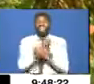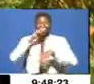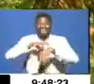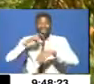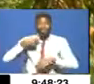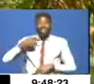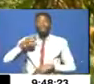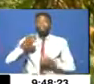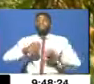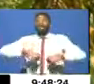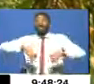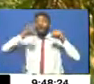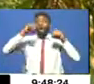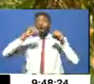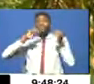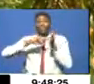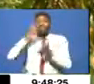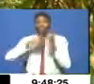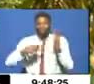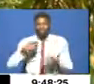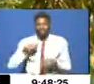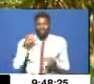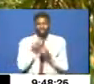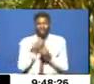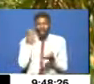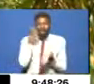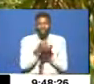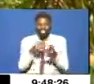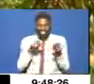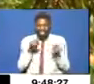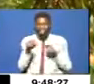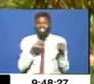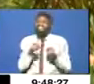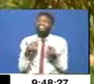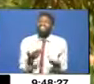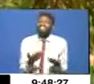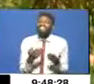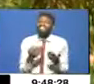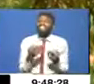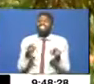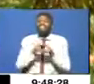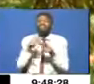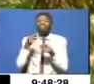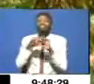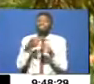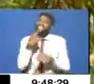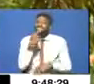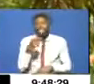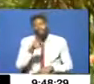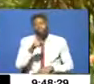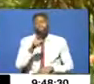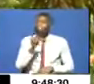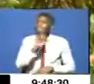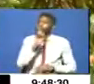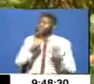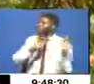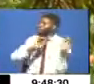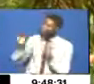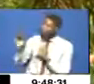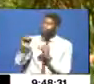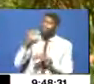officer, I was going to do administration. So you're in the and office. Soon they were talking about, you'll go to Nairobi in